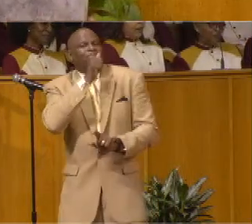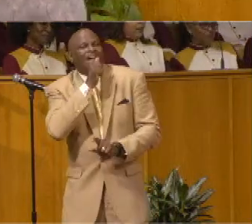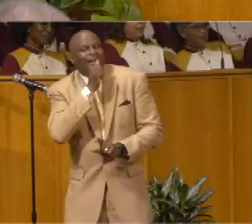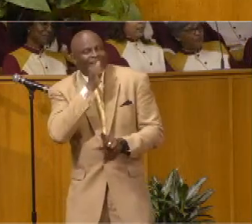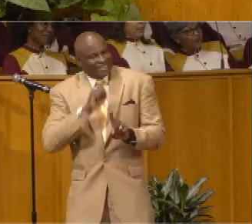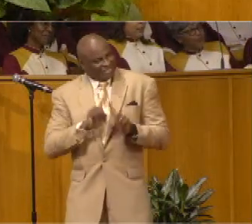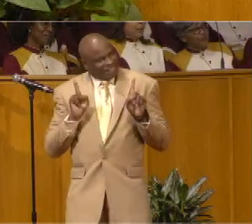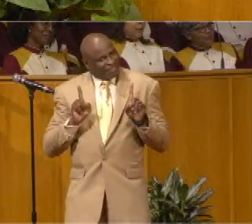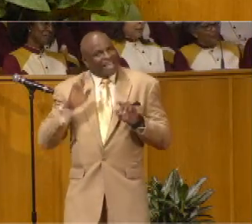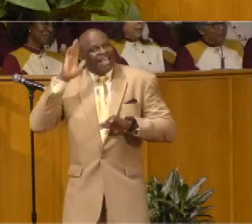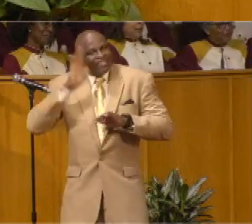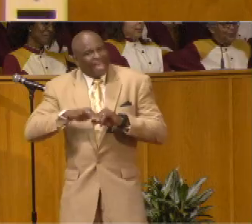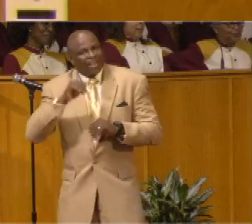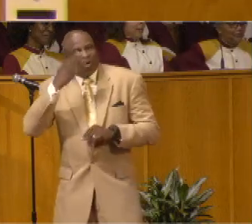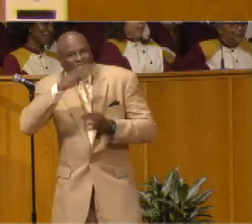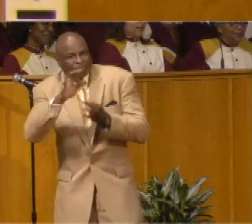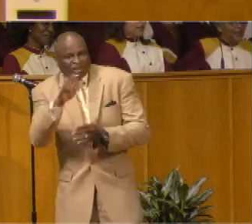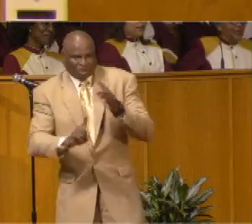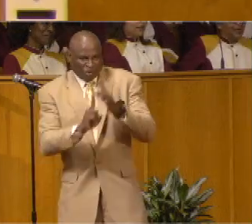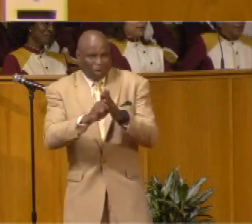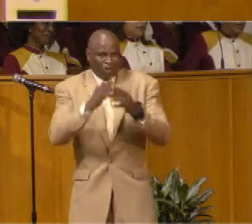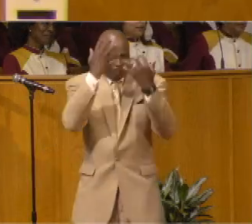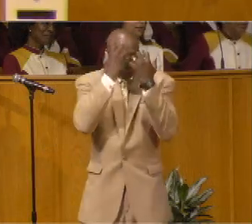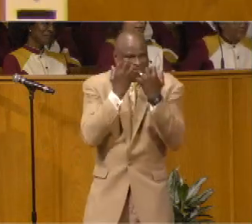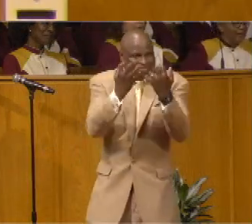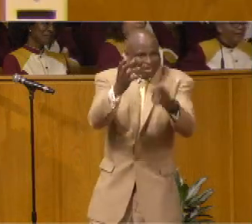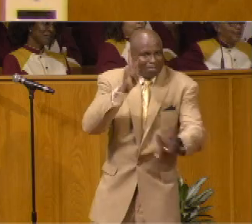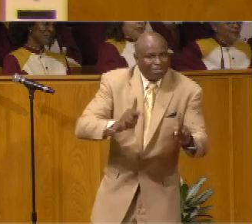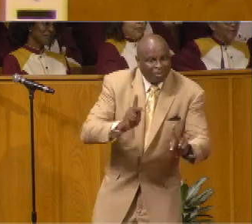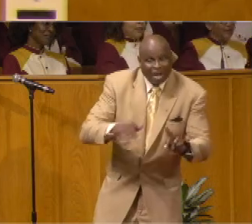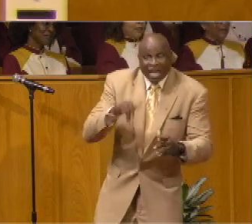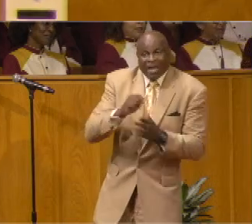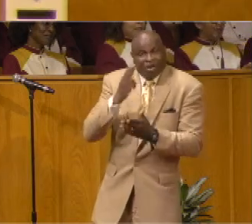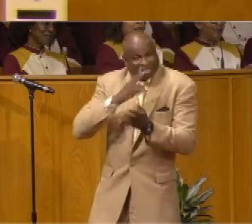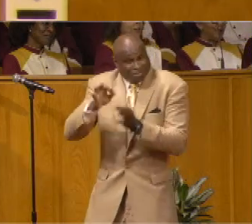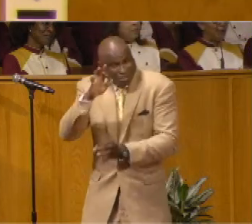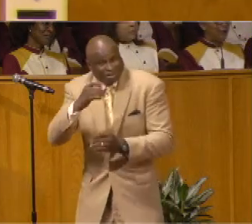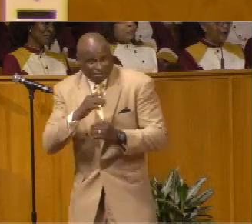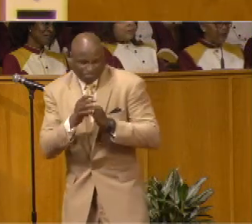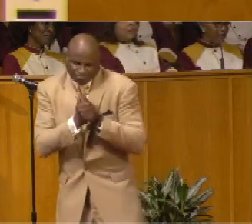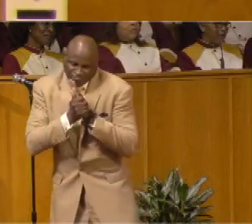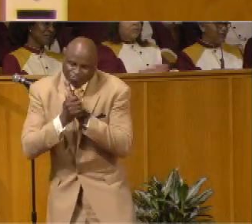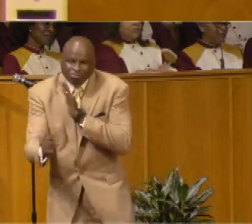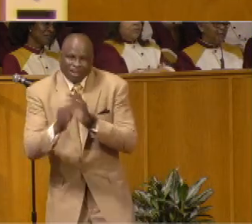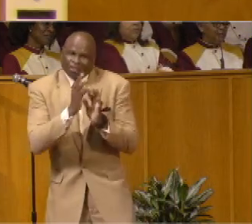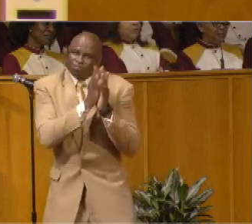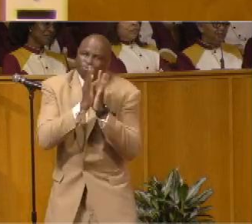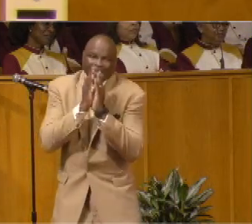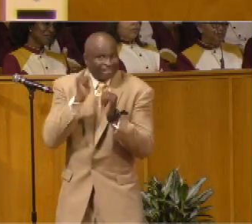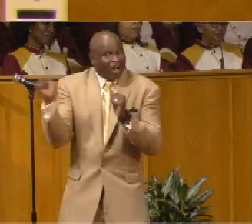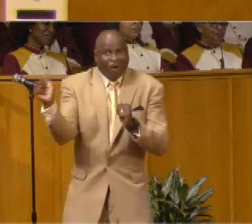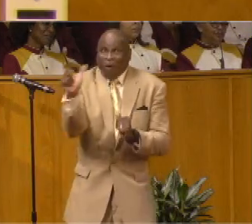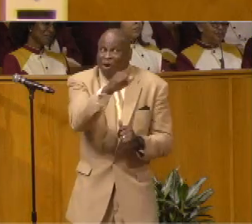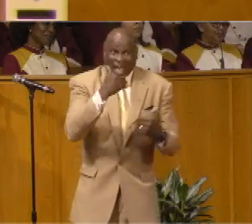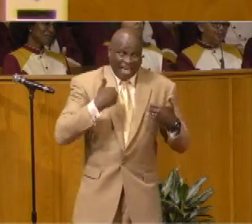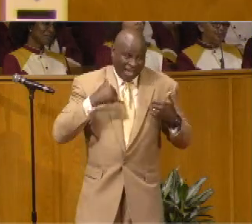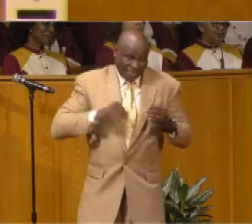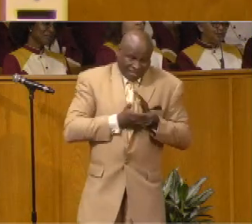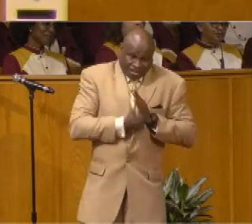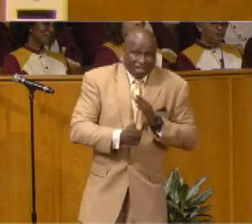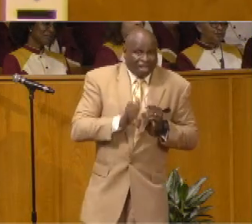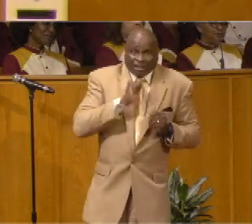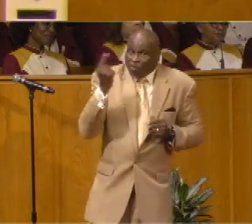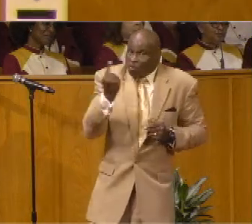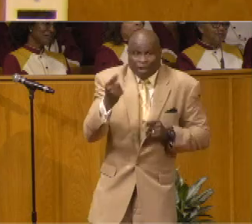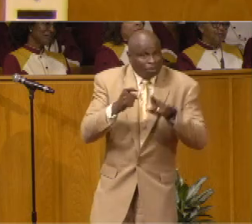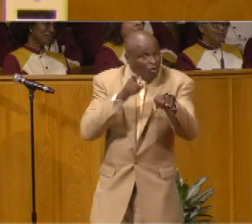different than she does publicly. The gift of speaking in tongues is not everybody's gift, and it's not the only one. You don't have to